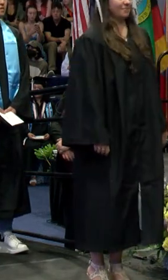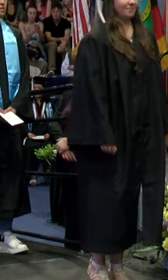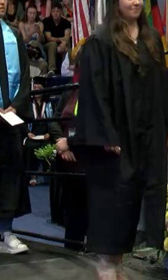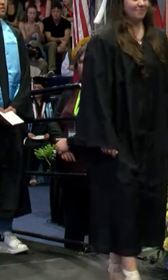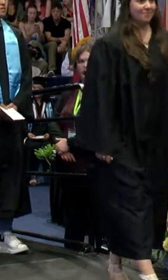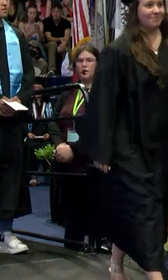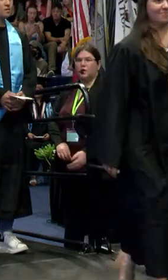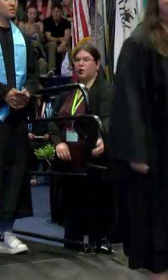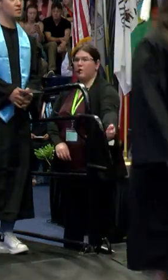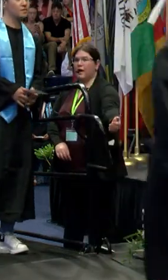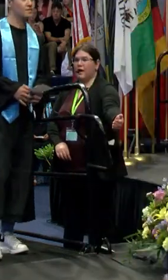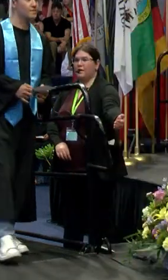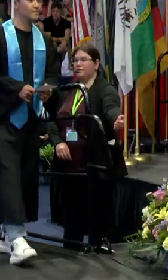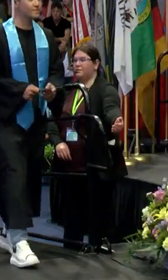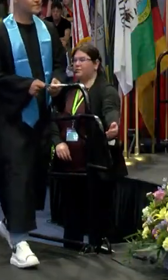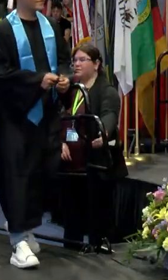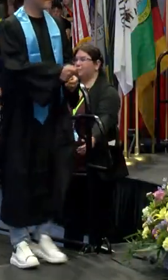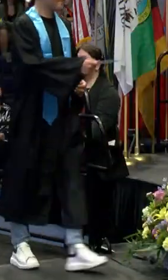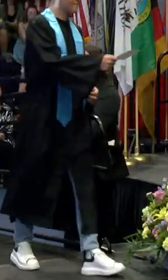Alicia Snyder.